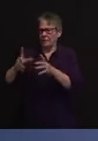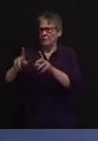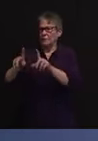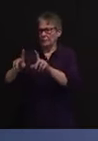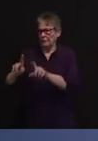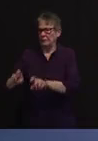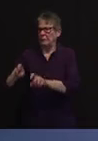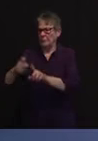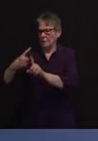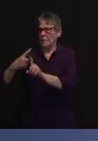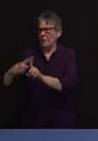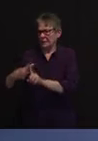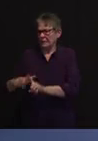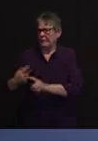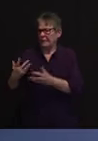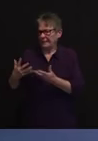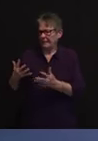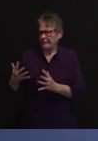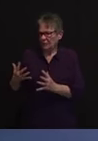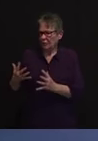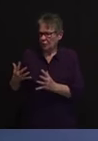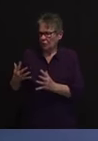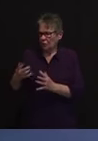is 1%.